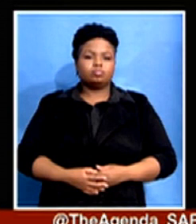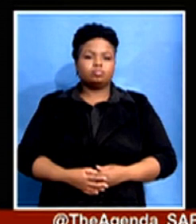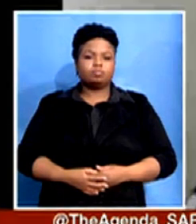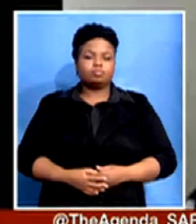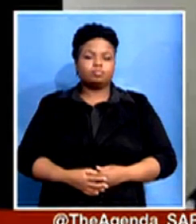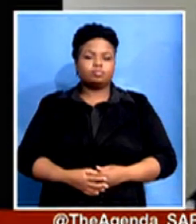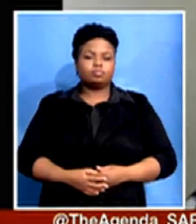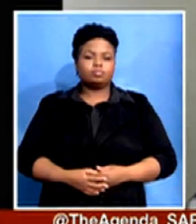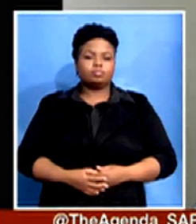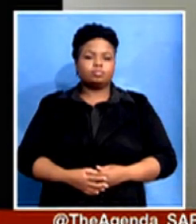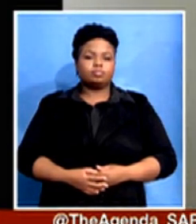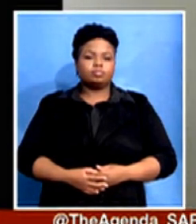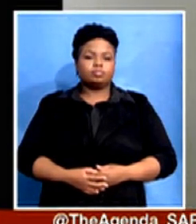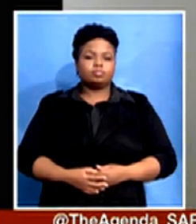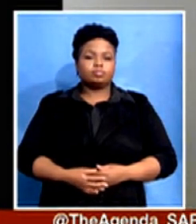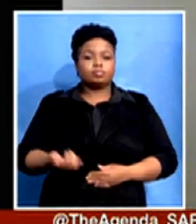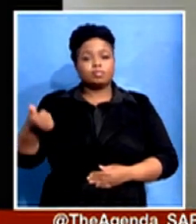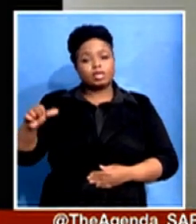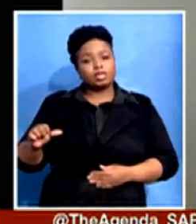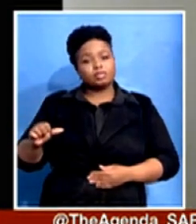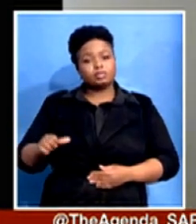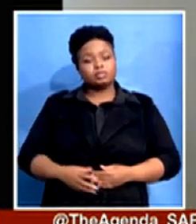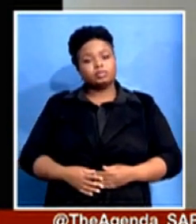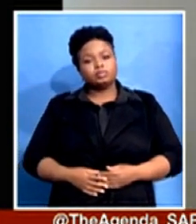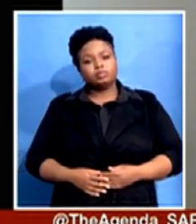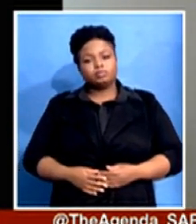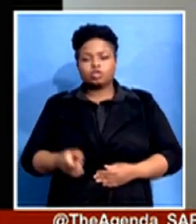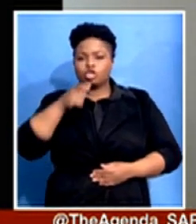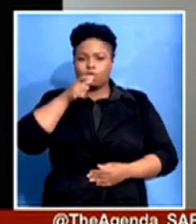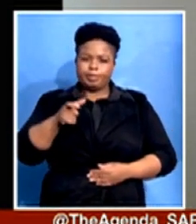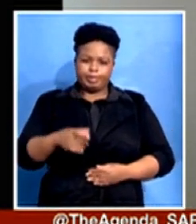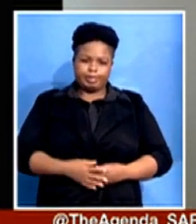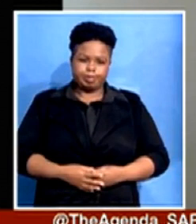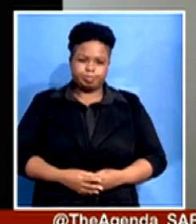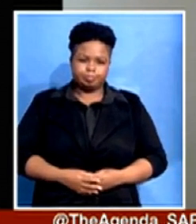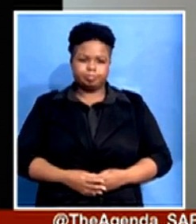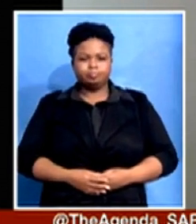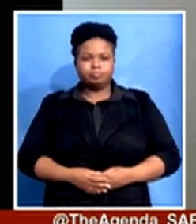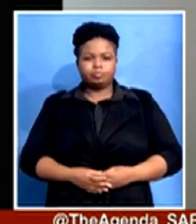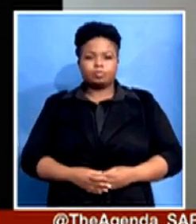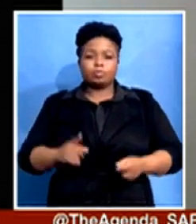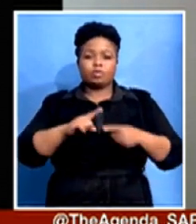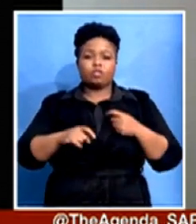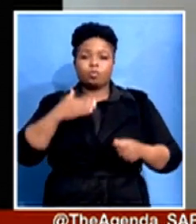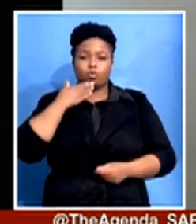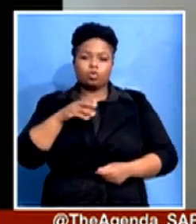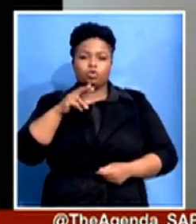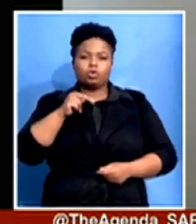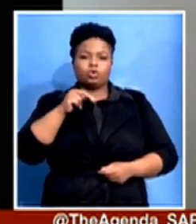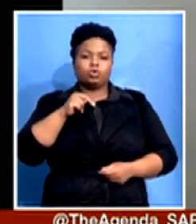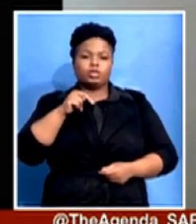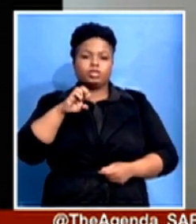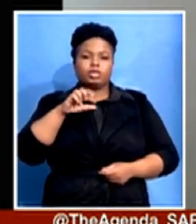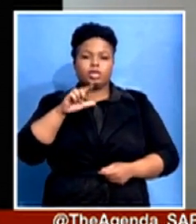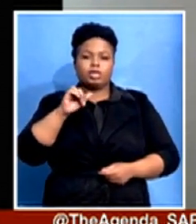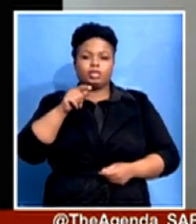Next, what we have is actually a comment which comes from Nyeleti Mtombeni from the South African Clinical